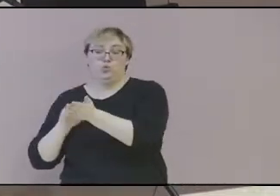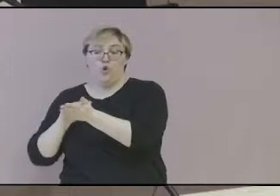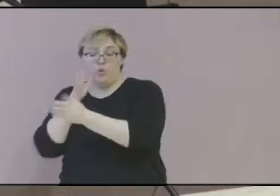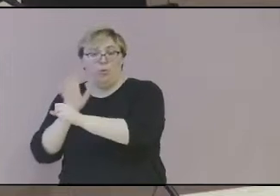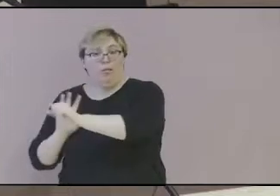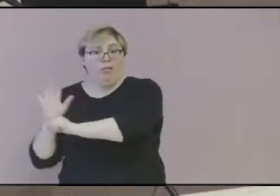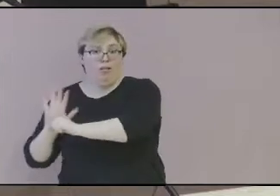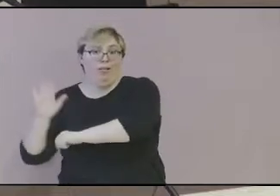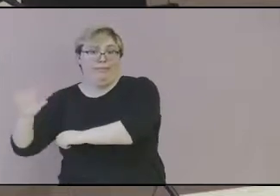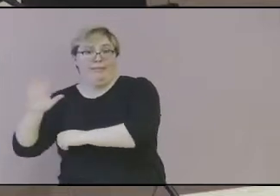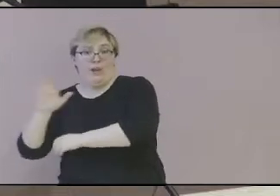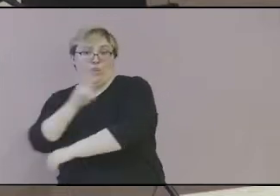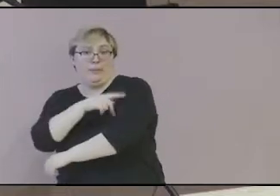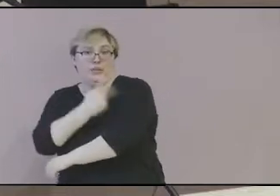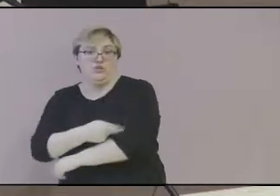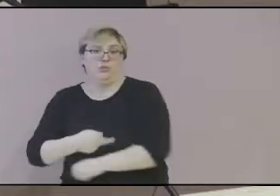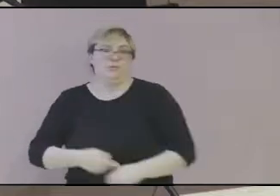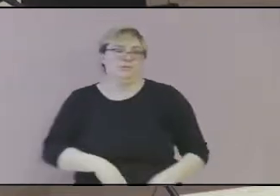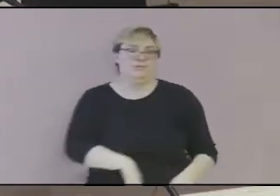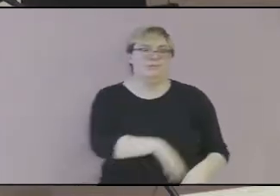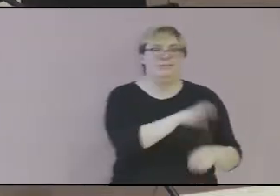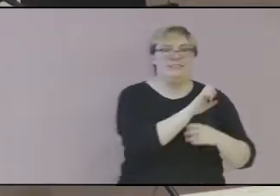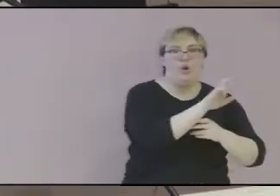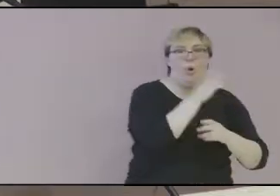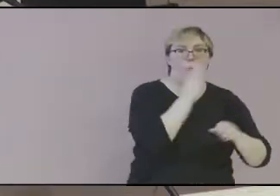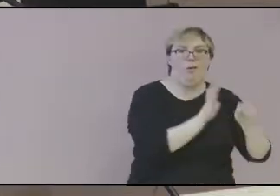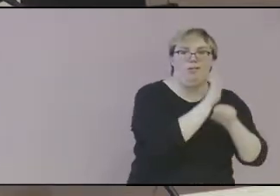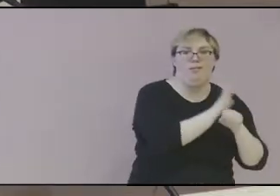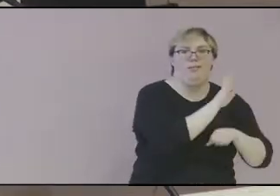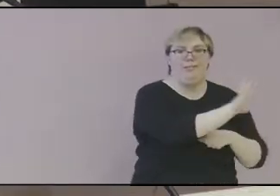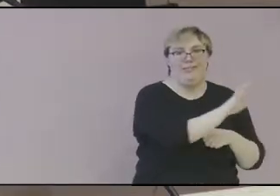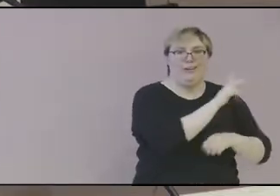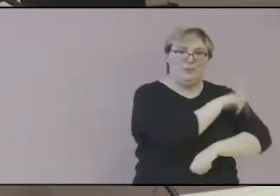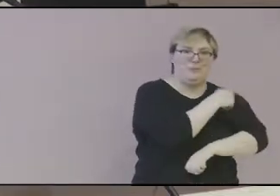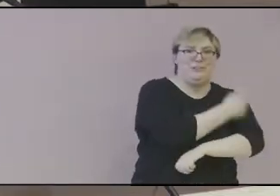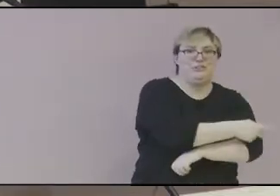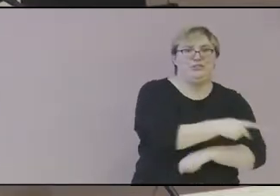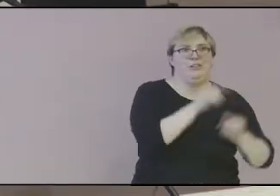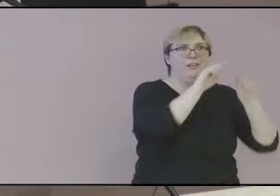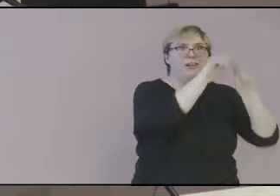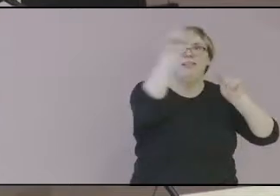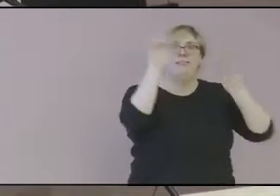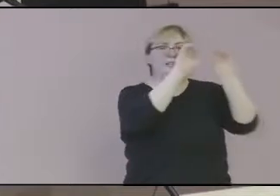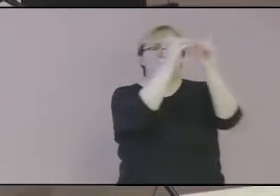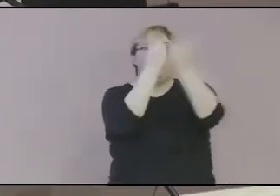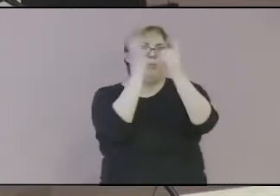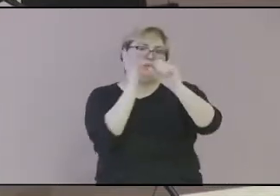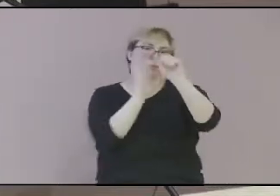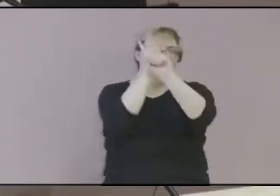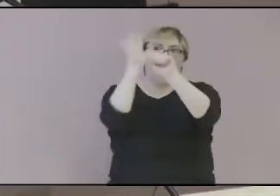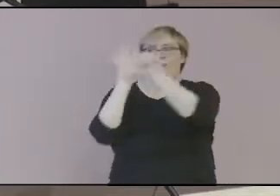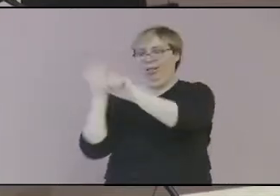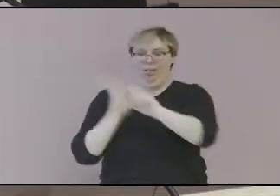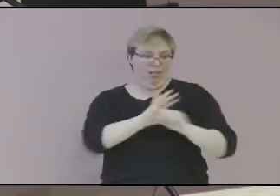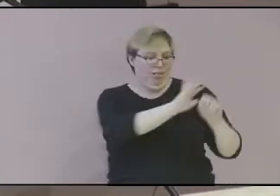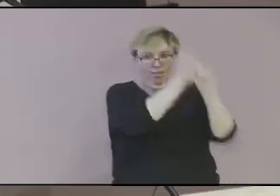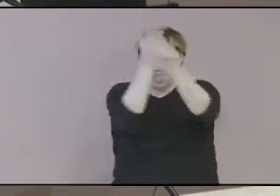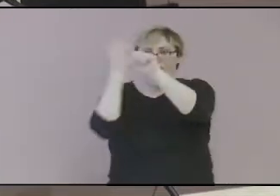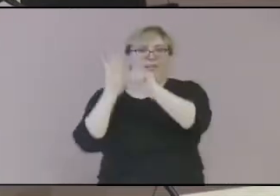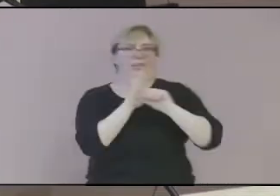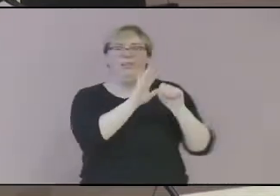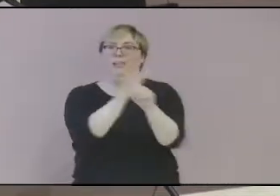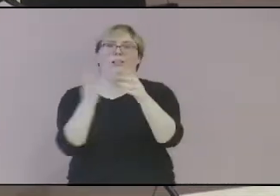their patient. I interviewed a bunch of physicians who had to deal with either coming up with ad